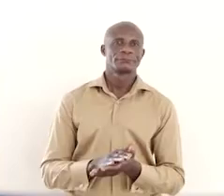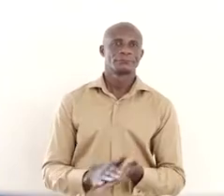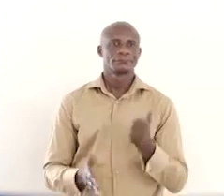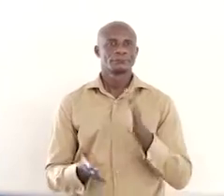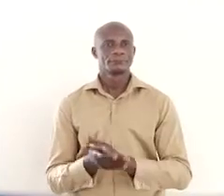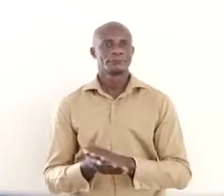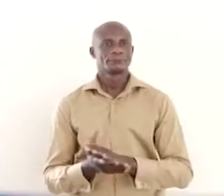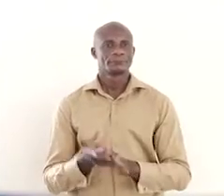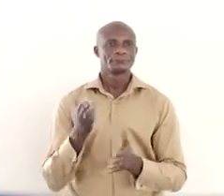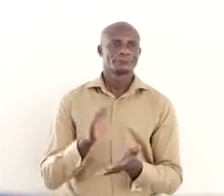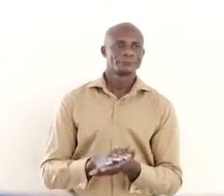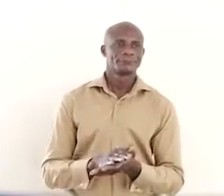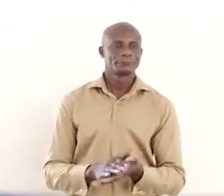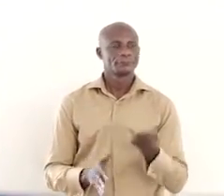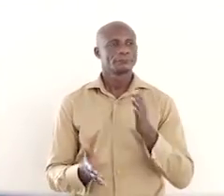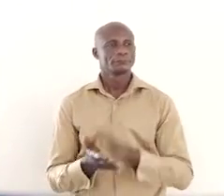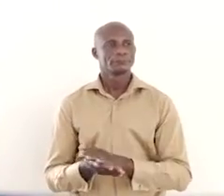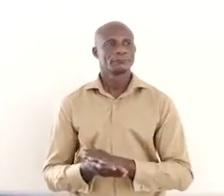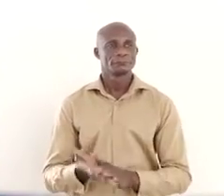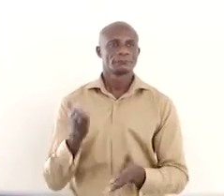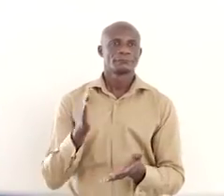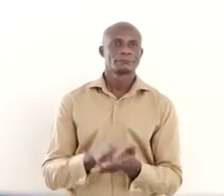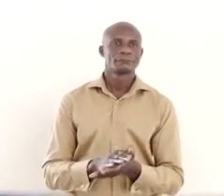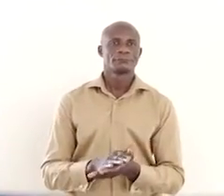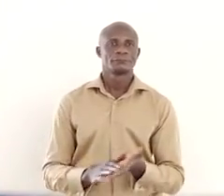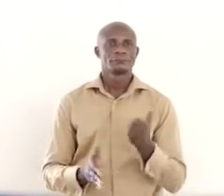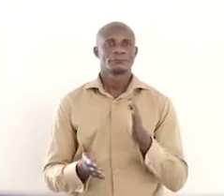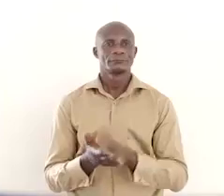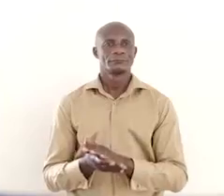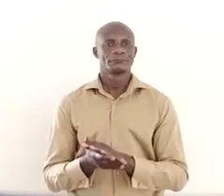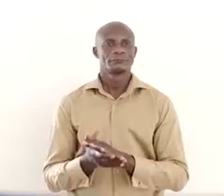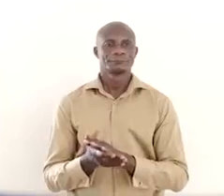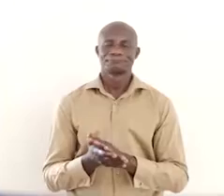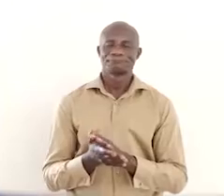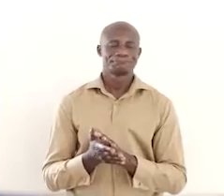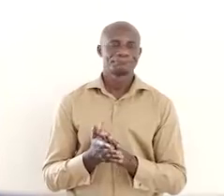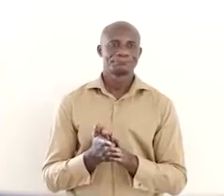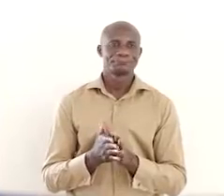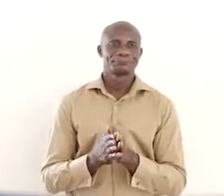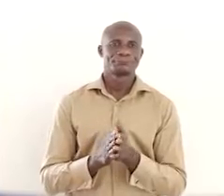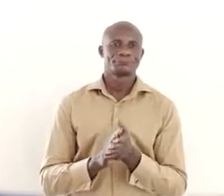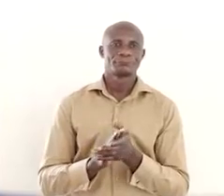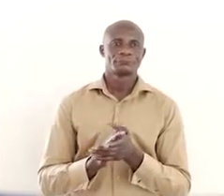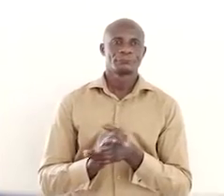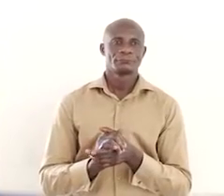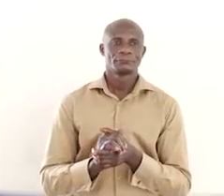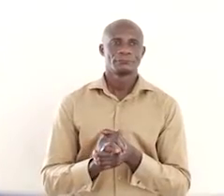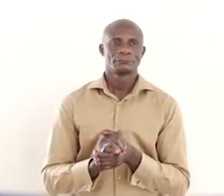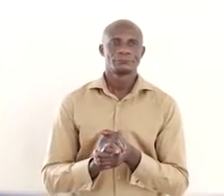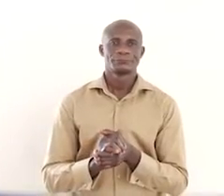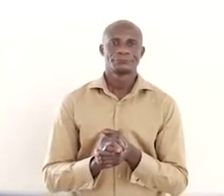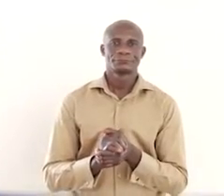Paschal. And with an angelic chant, I proclaim the jubilation